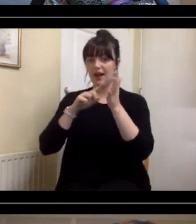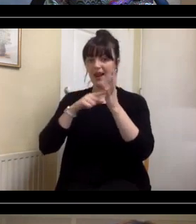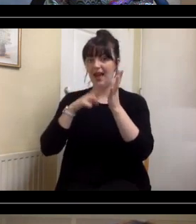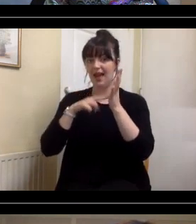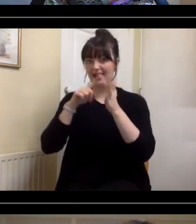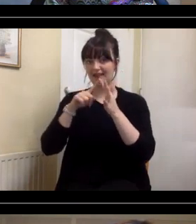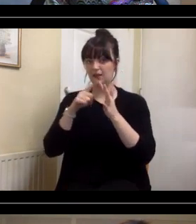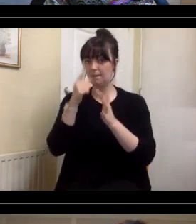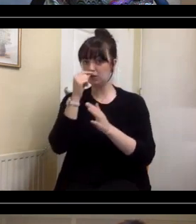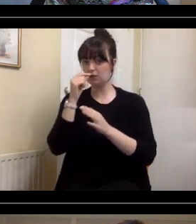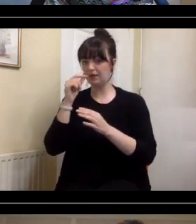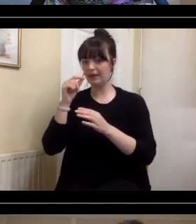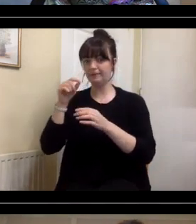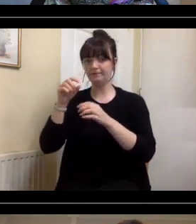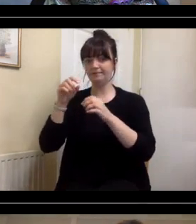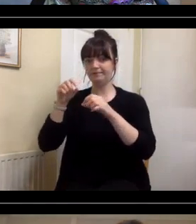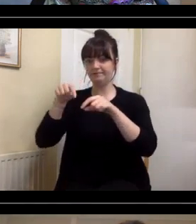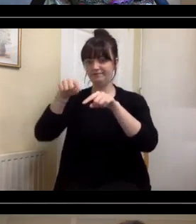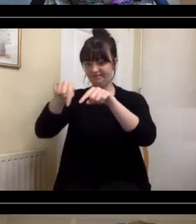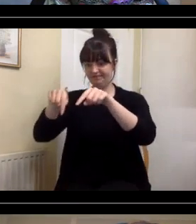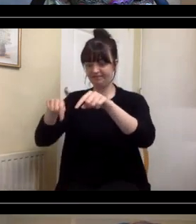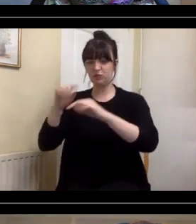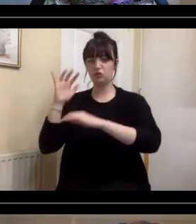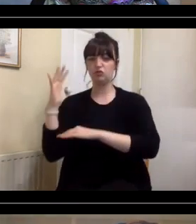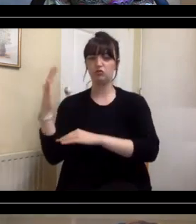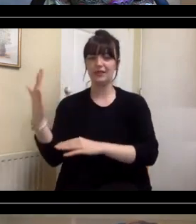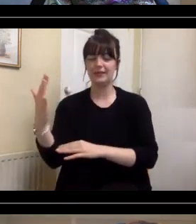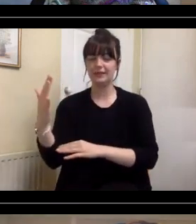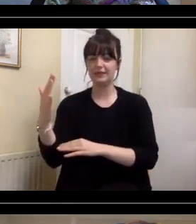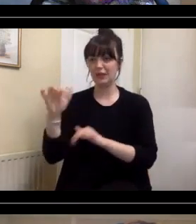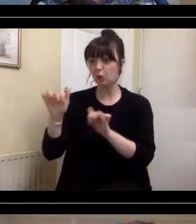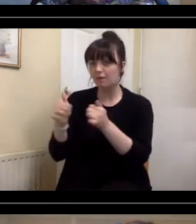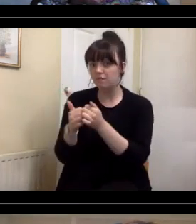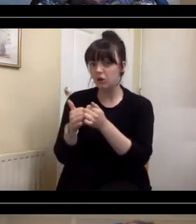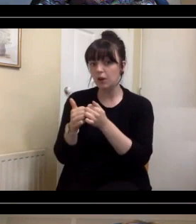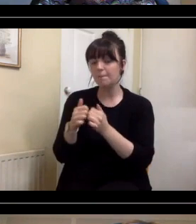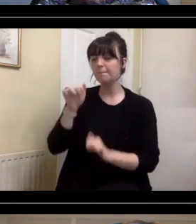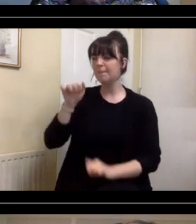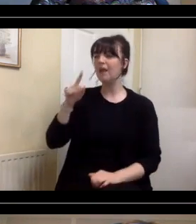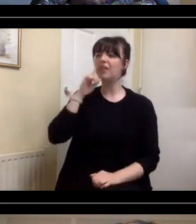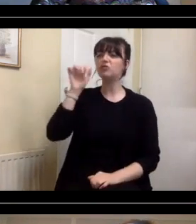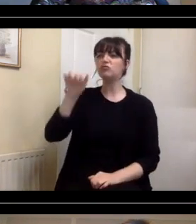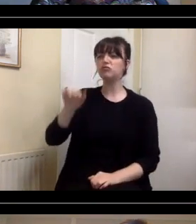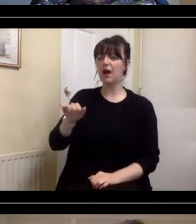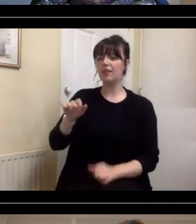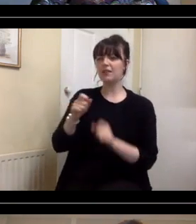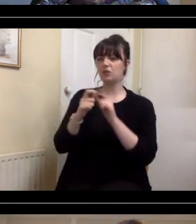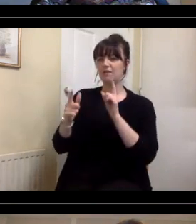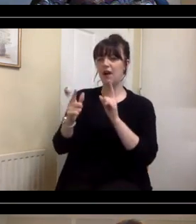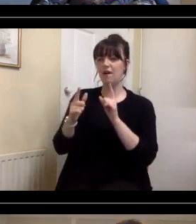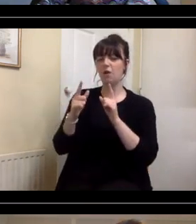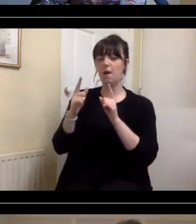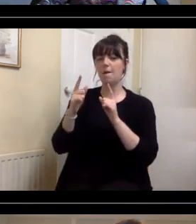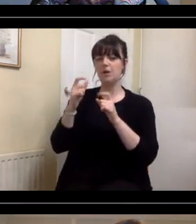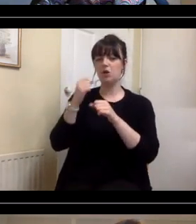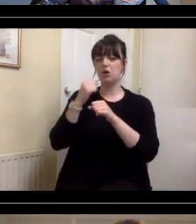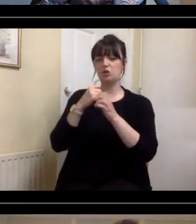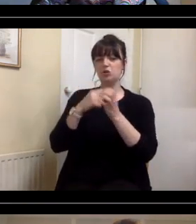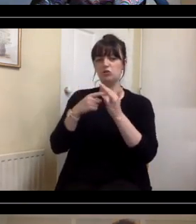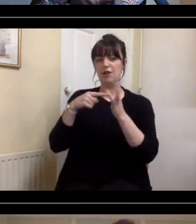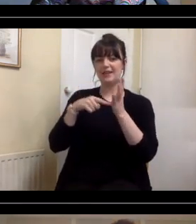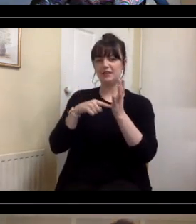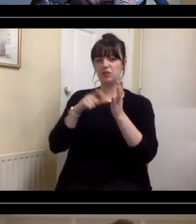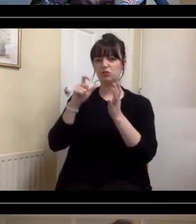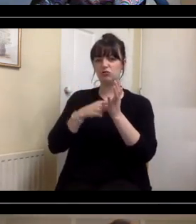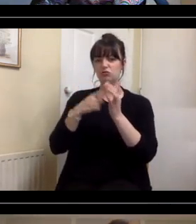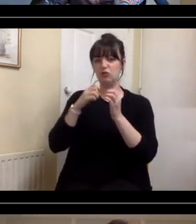Yes, I believe that's correct. That's near Great Crabbleswood, I believe. Yes, the area